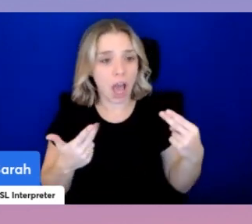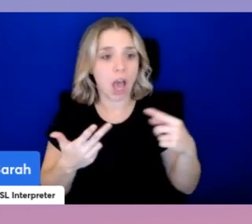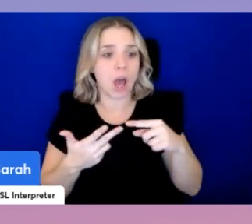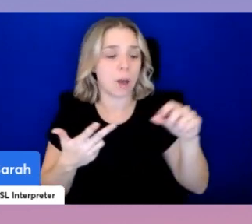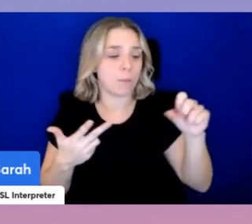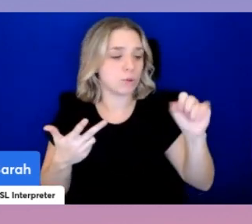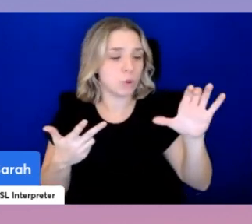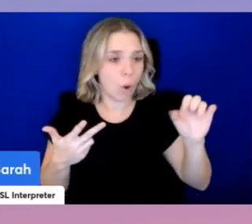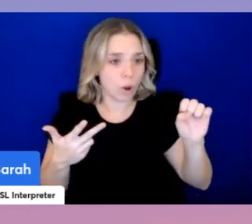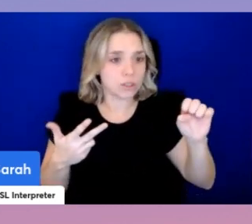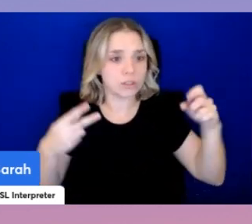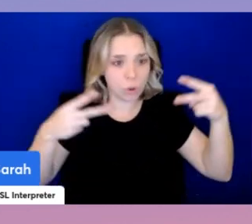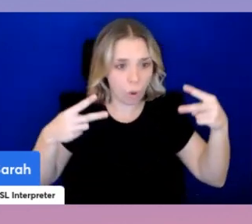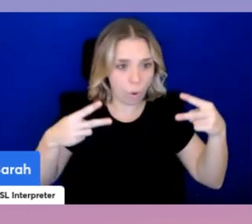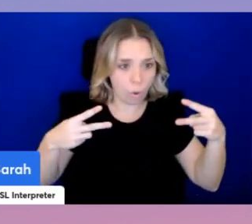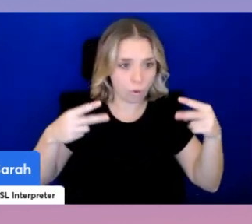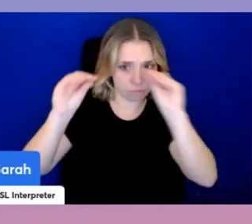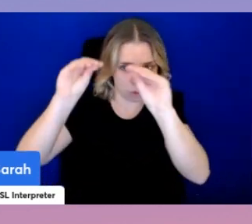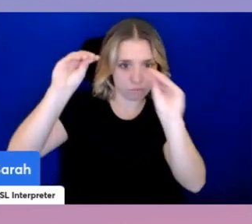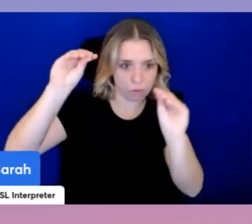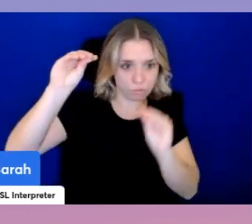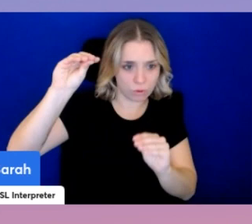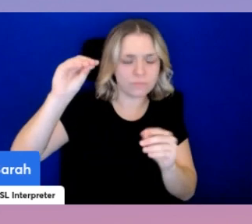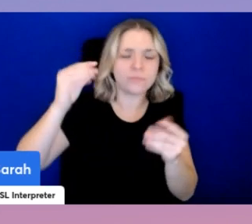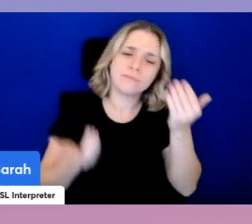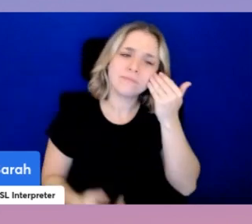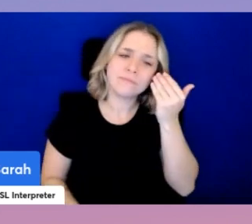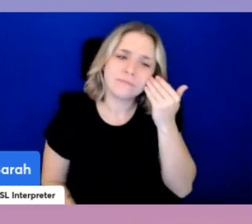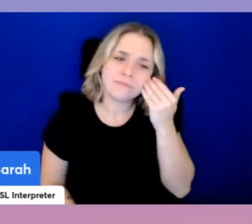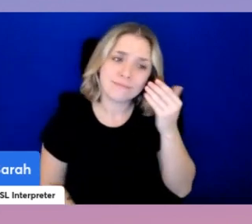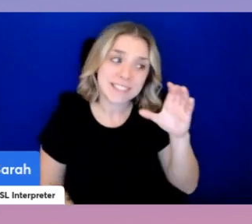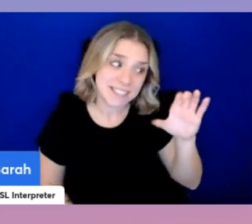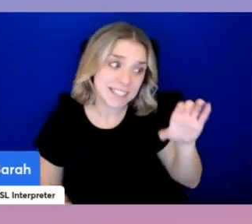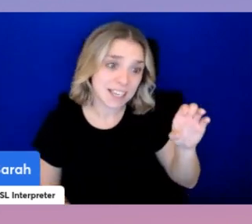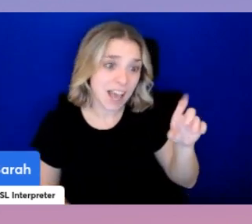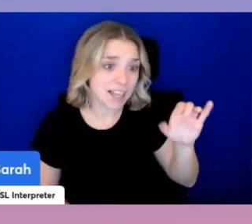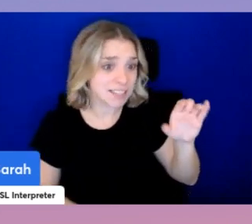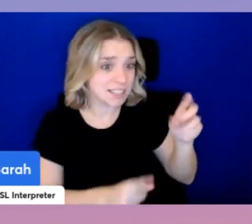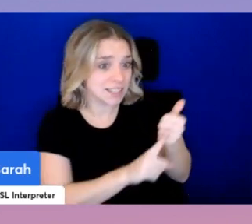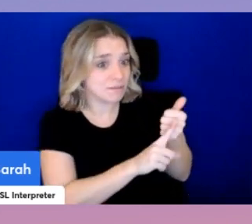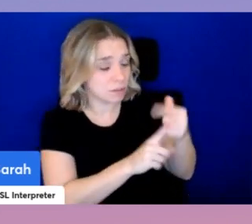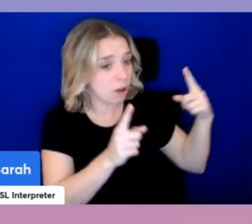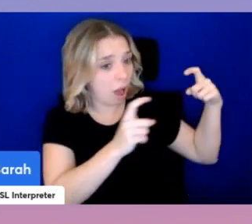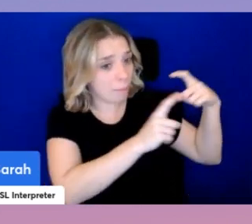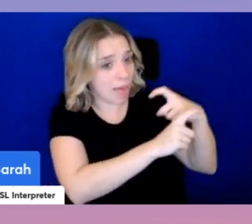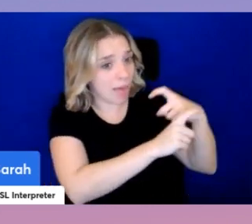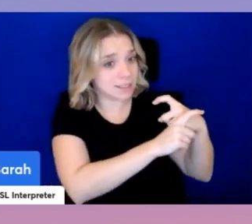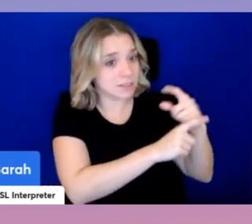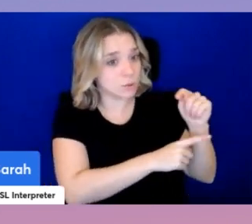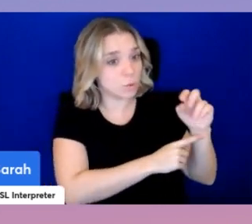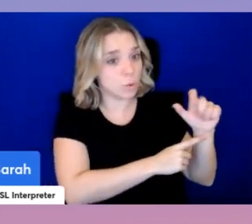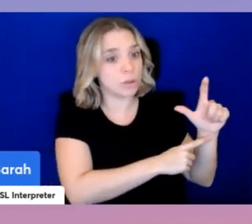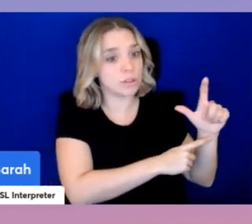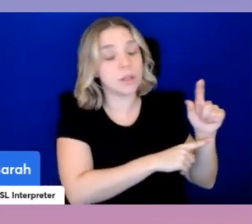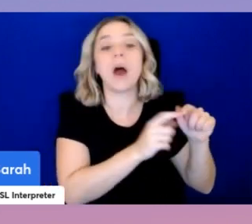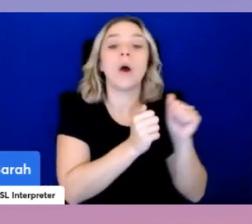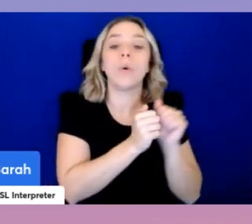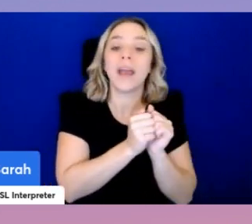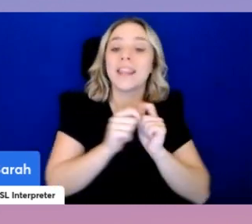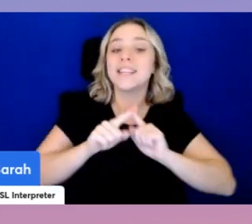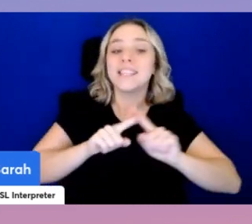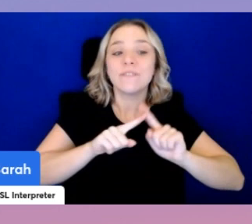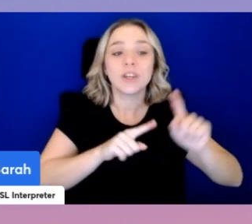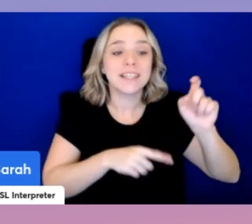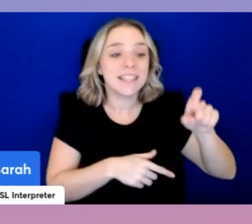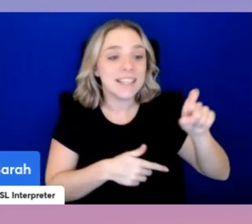know the CI/CD tools is pretty complex with the different needs and different